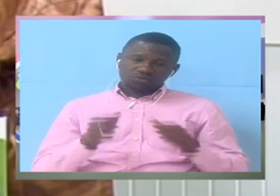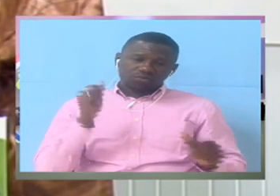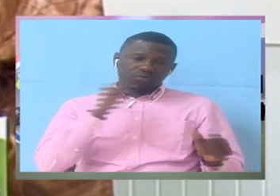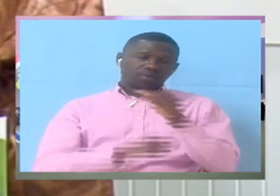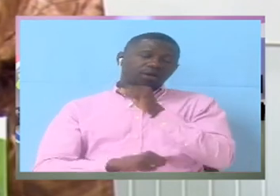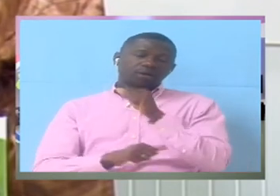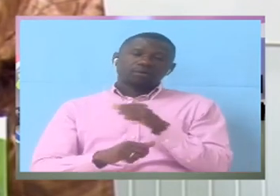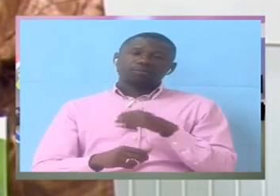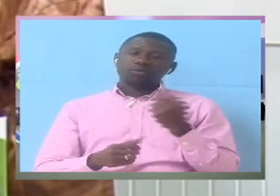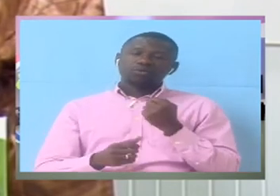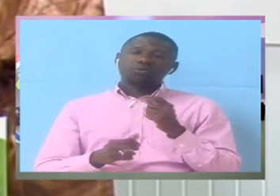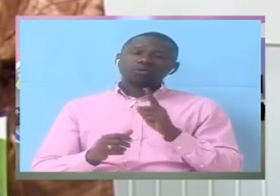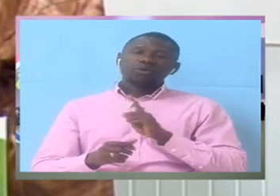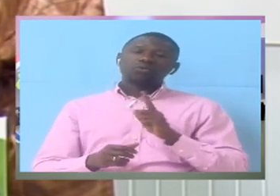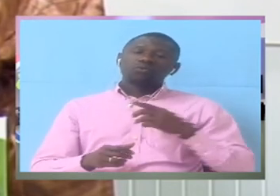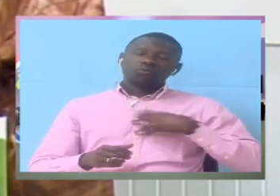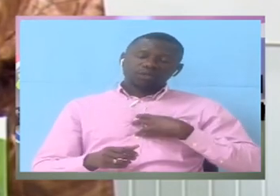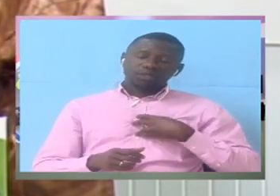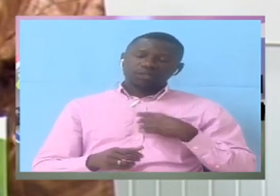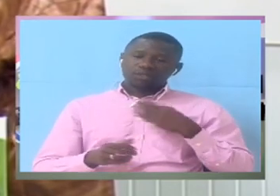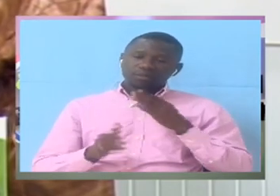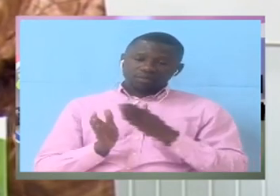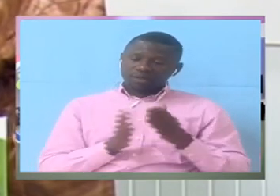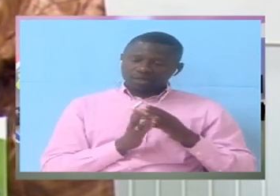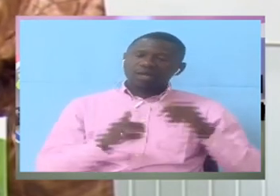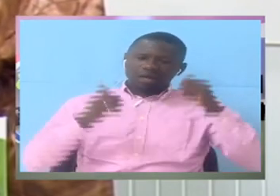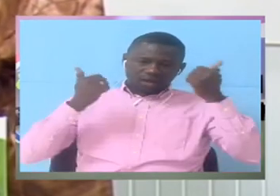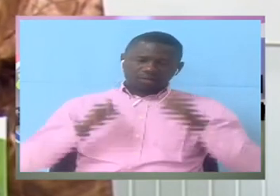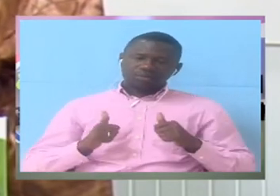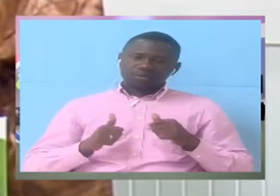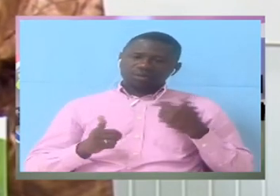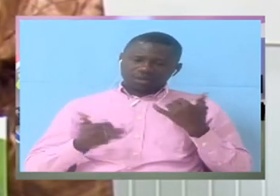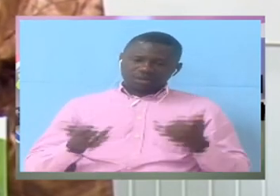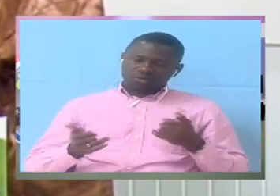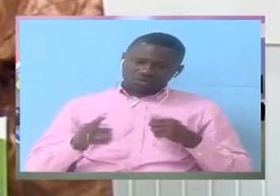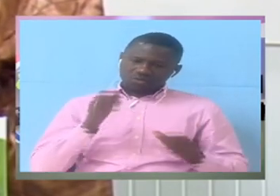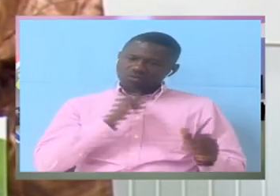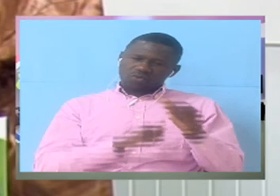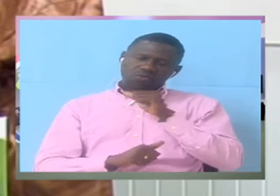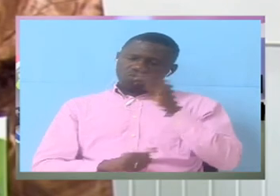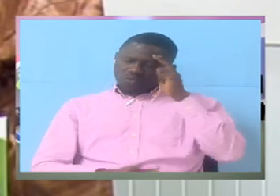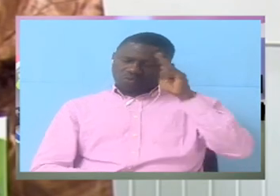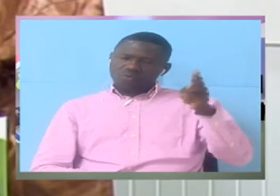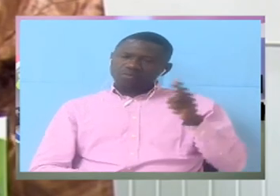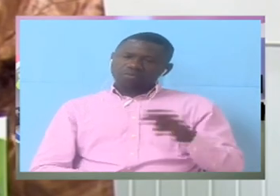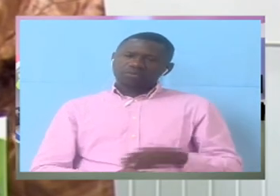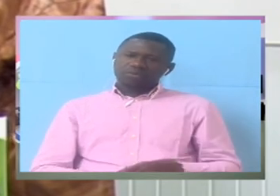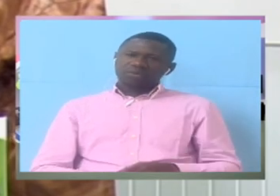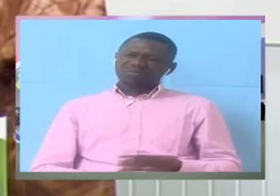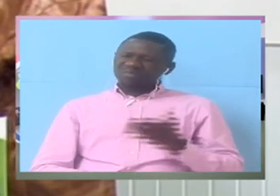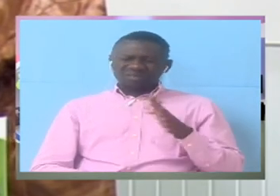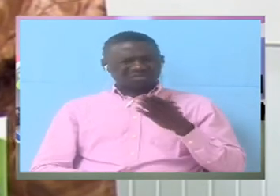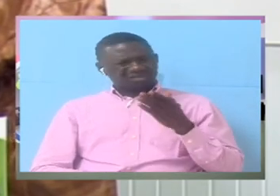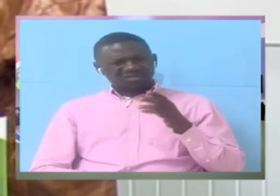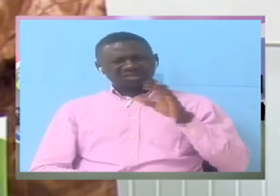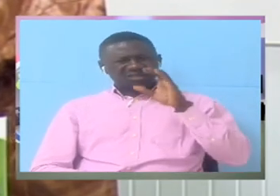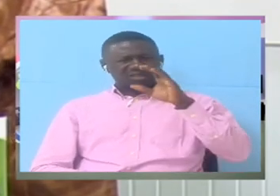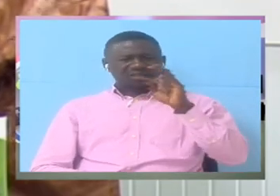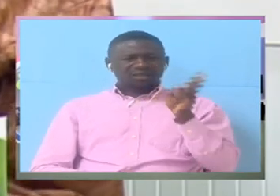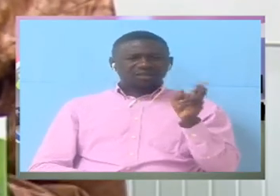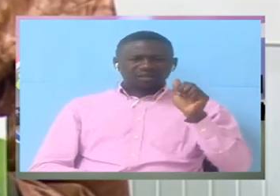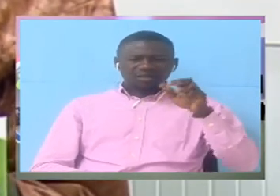Because what you wanted has now happened. Now you can go home. Whether it was Castello himself who